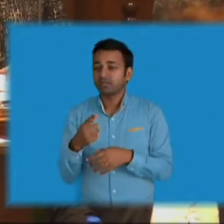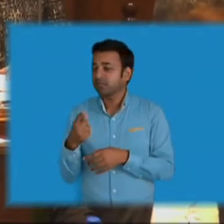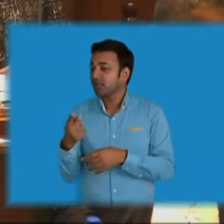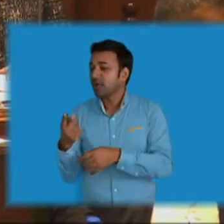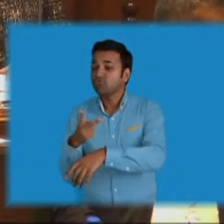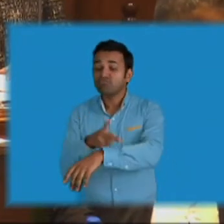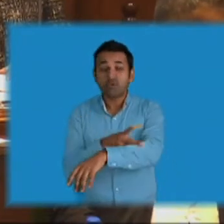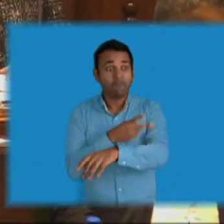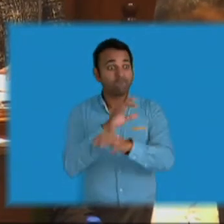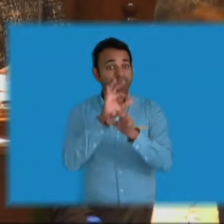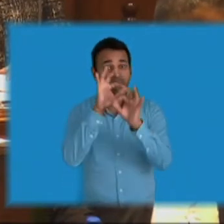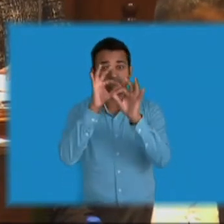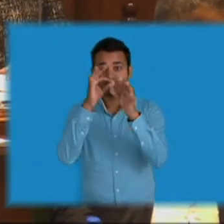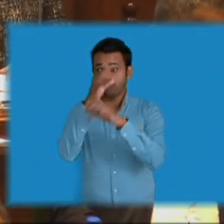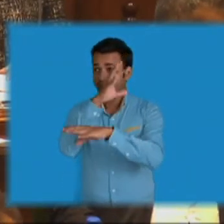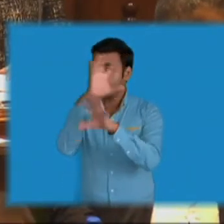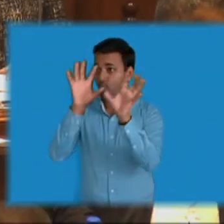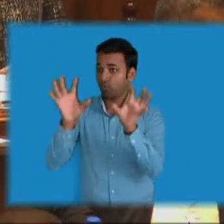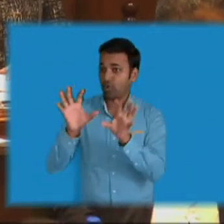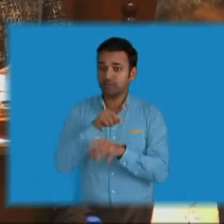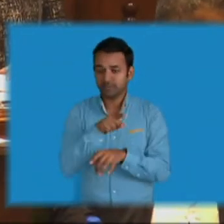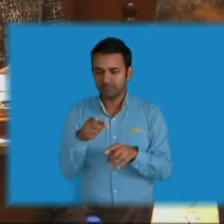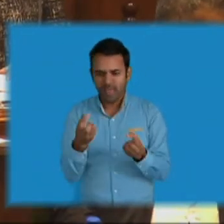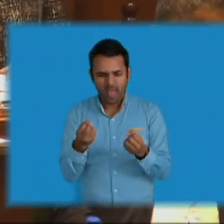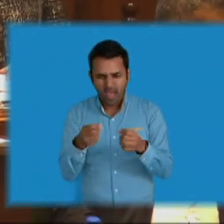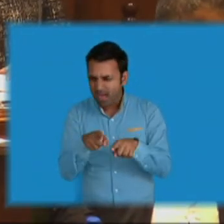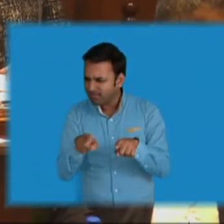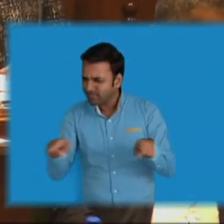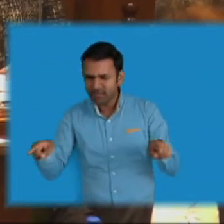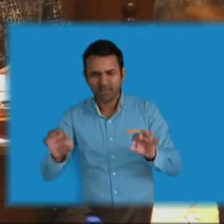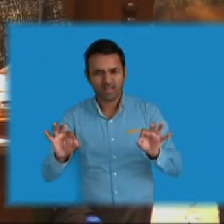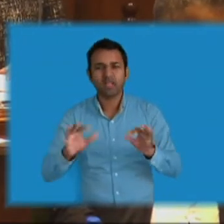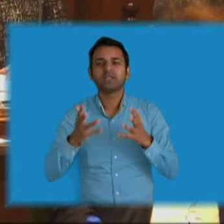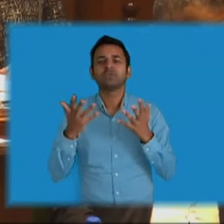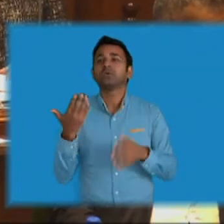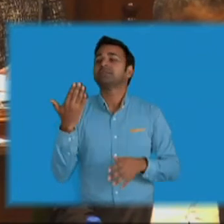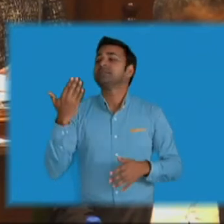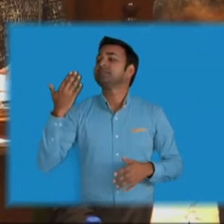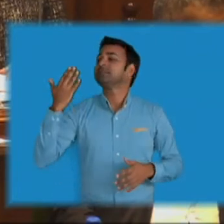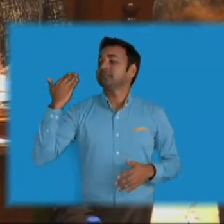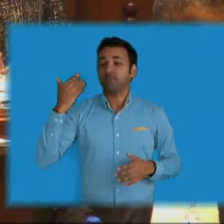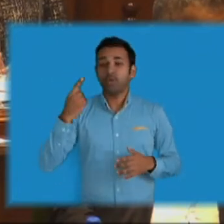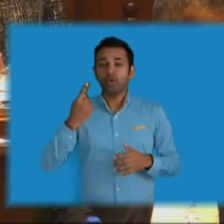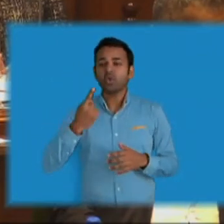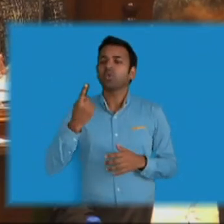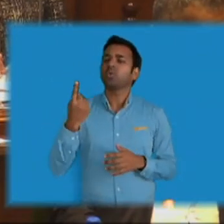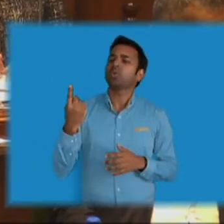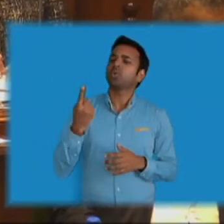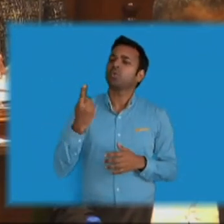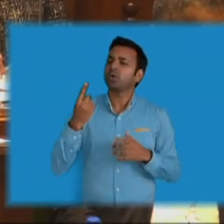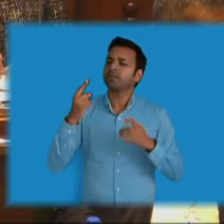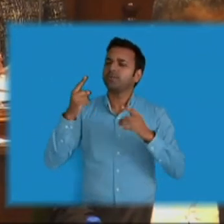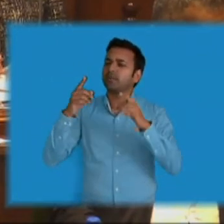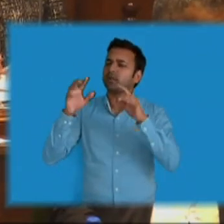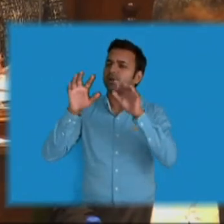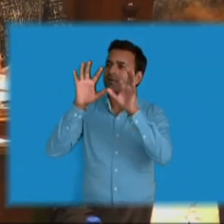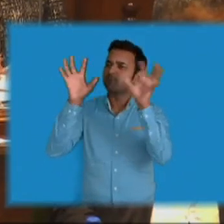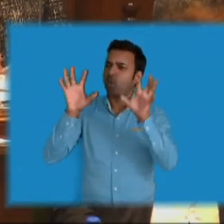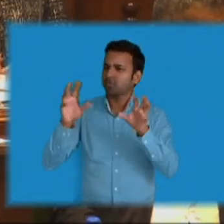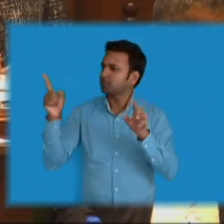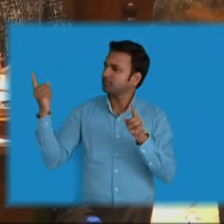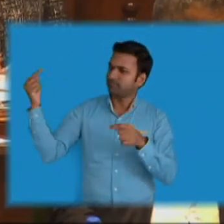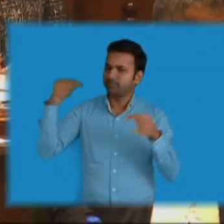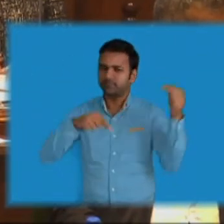secondary forest types predominantly colonized with invasive tree species and widespread along the wetter